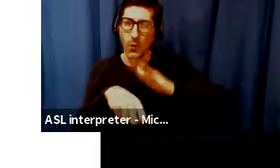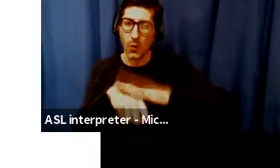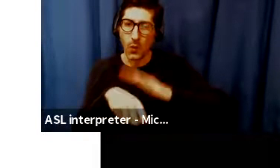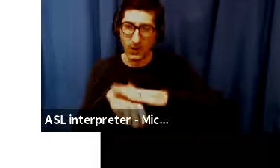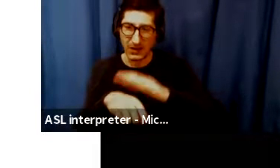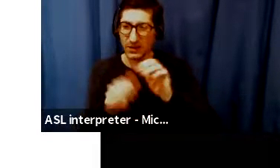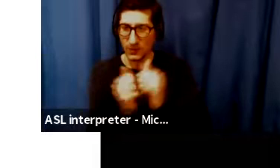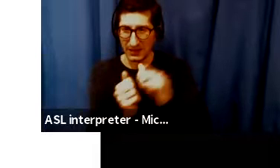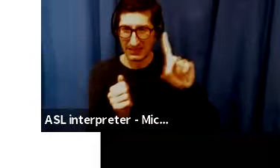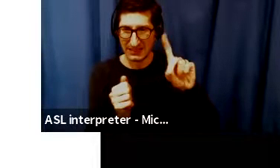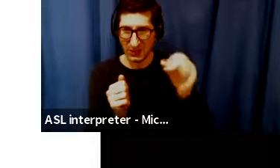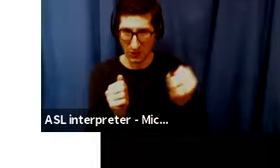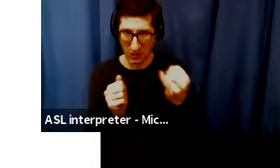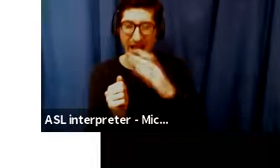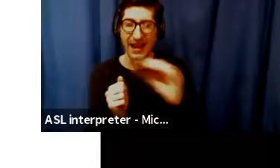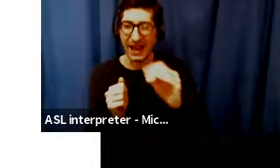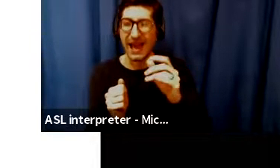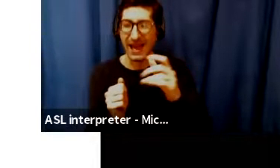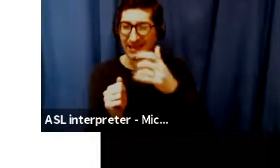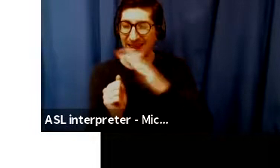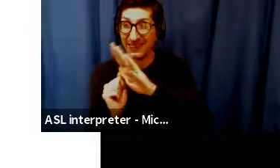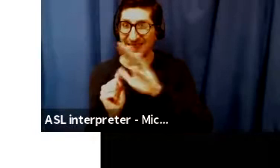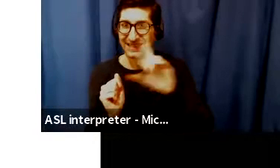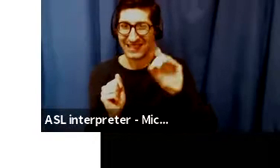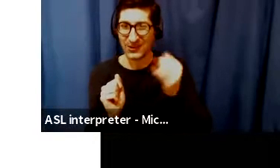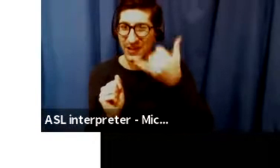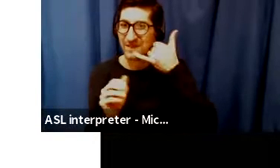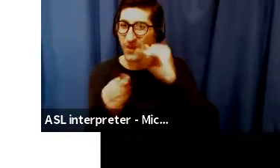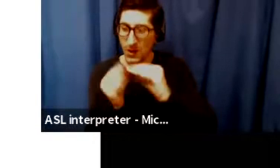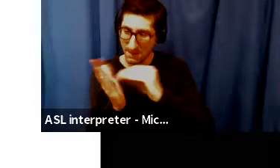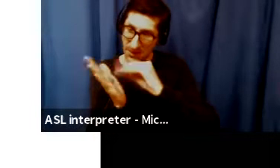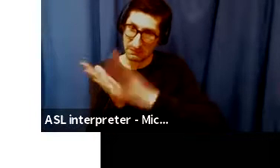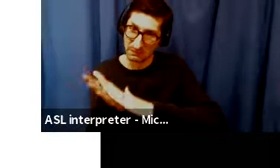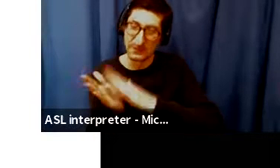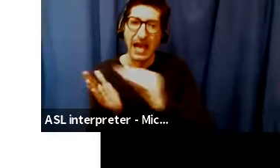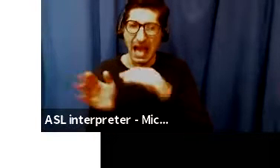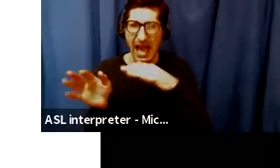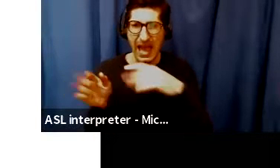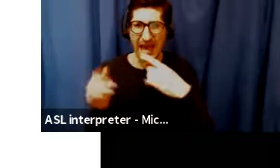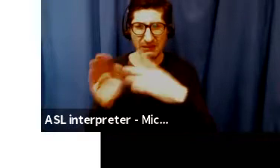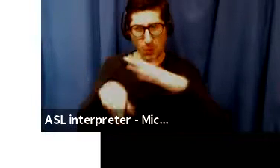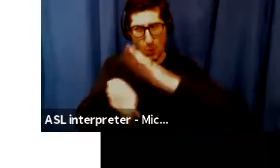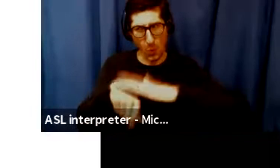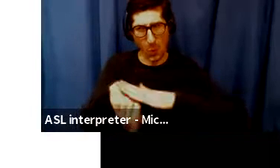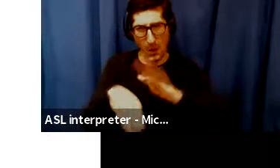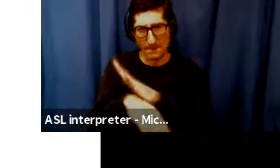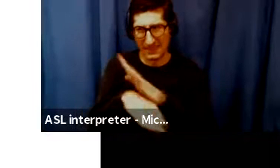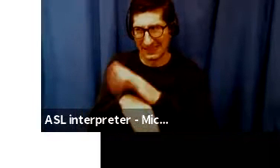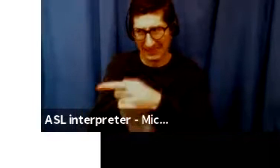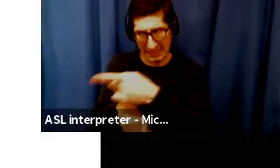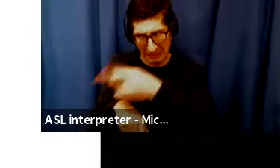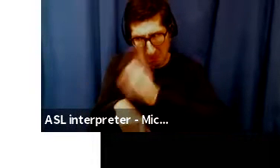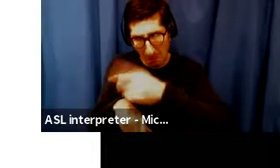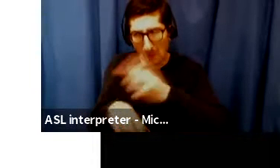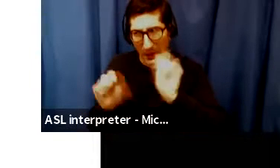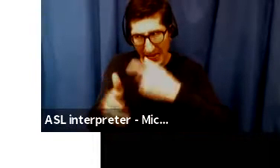wasn't from the Department of Justice at all, warning businesses that there could be a $75,000 fine. So it's been a bit of